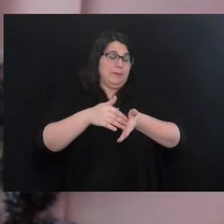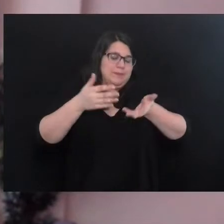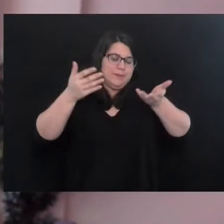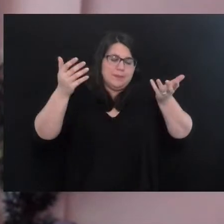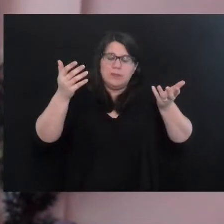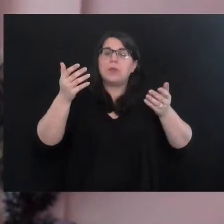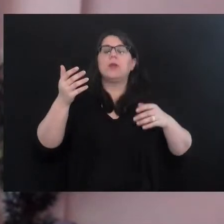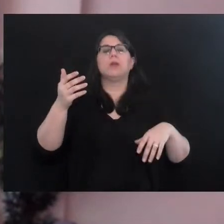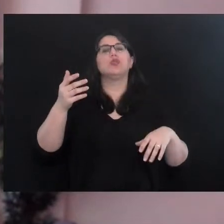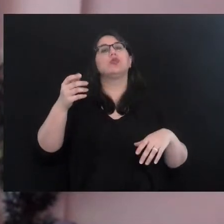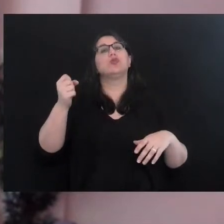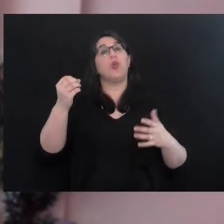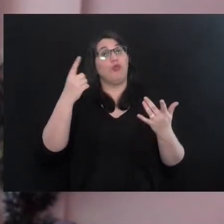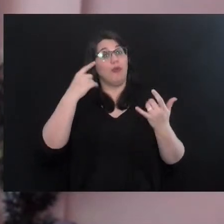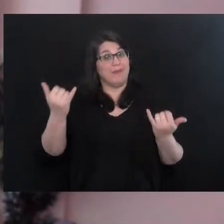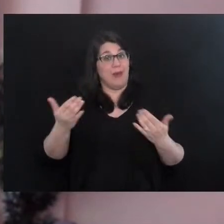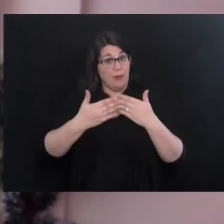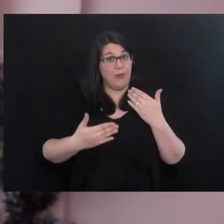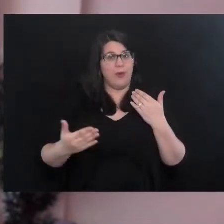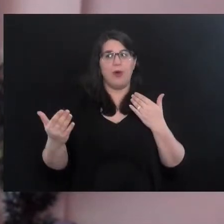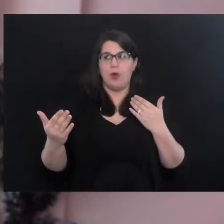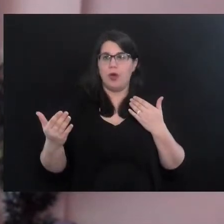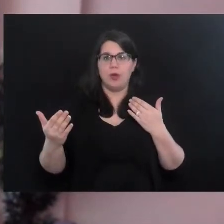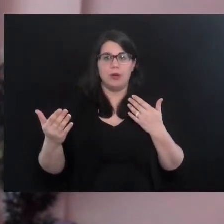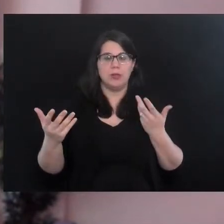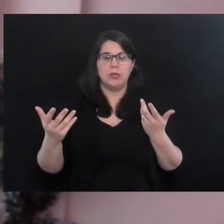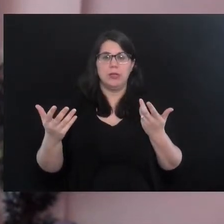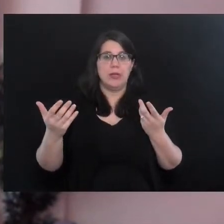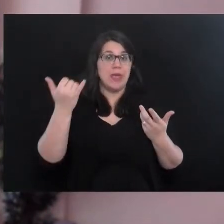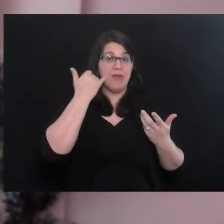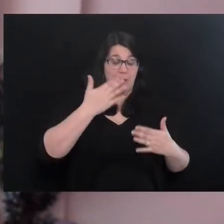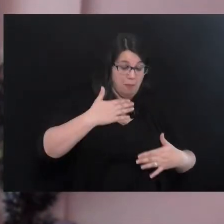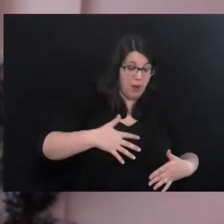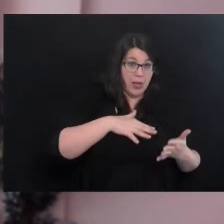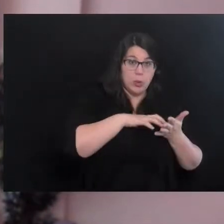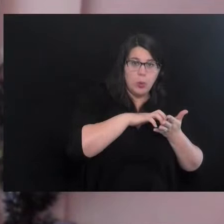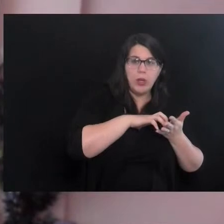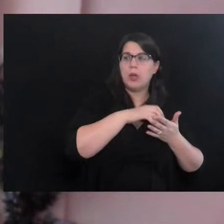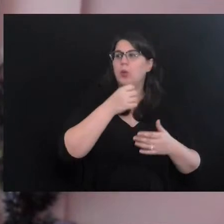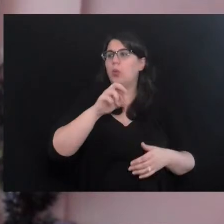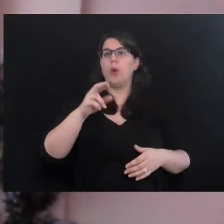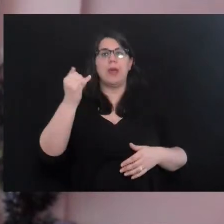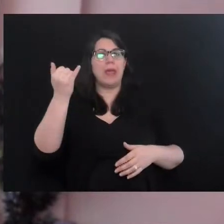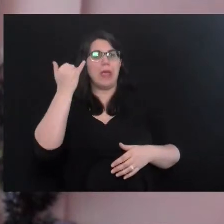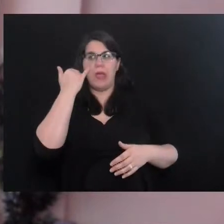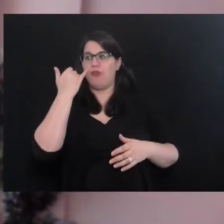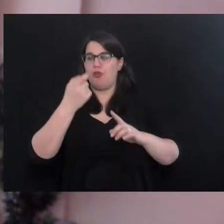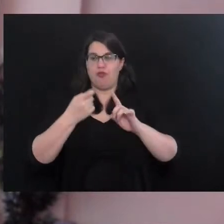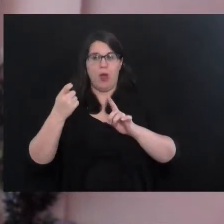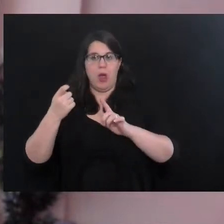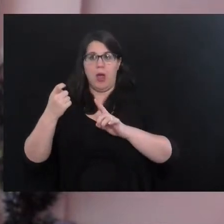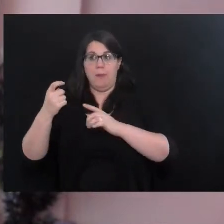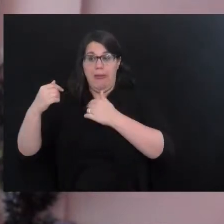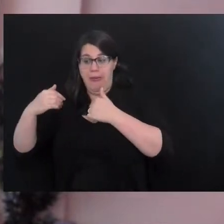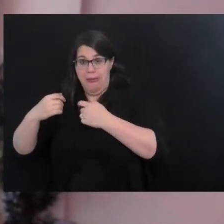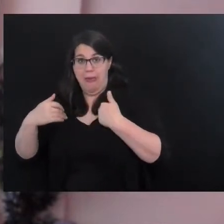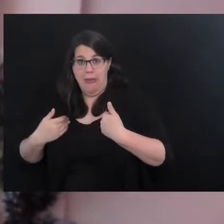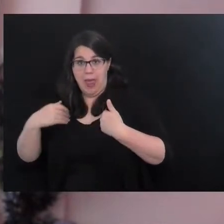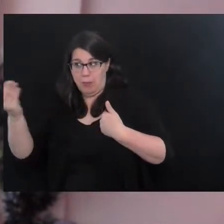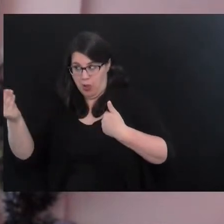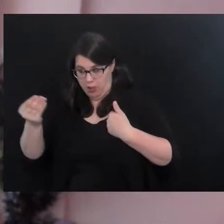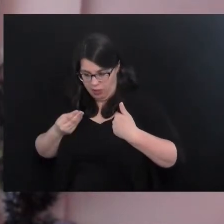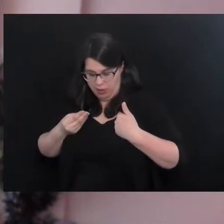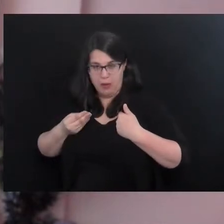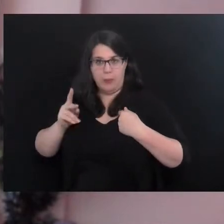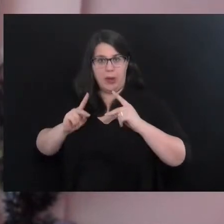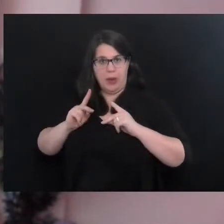we go forward, whether it came in an immunocompromised person or jumped back from animals to people, we know that this